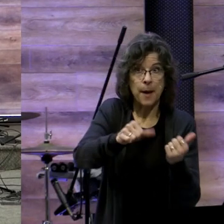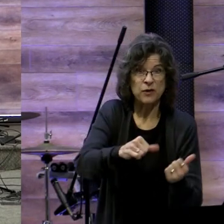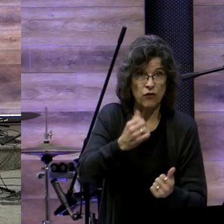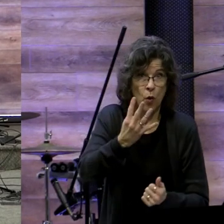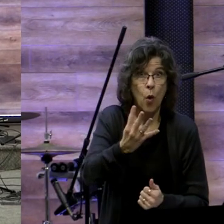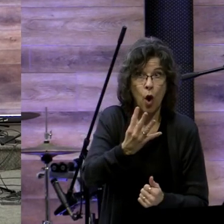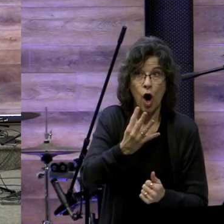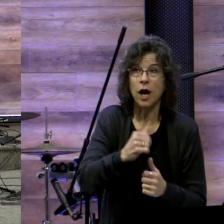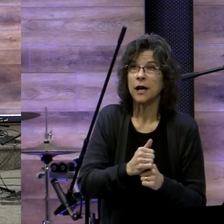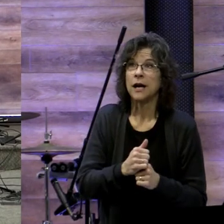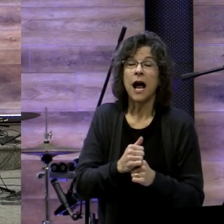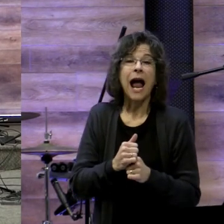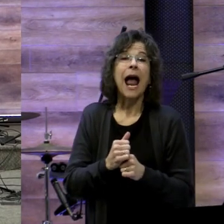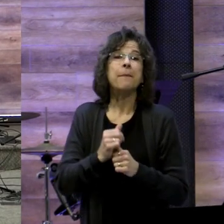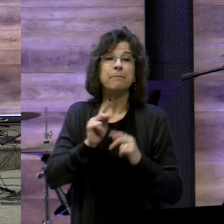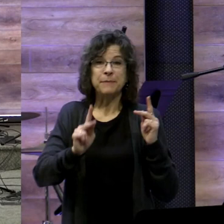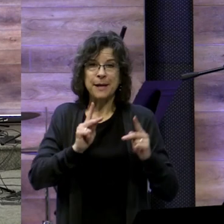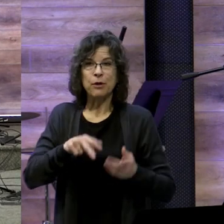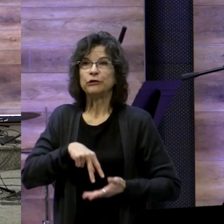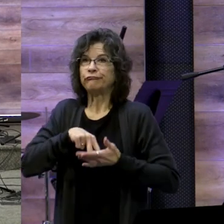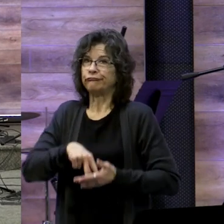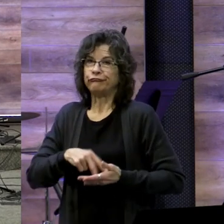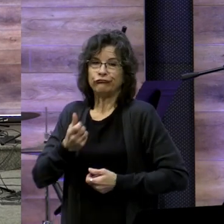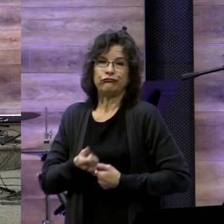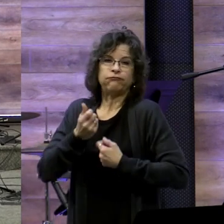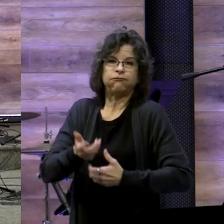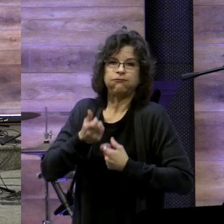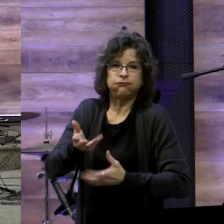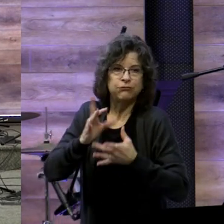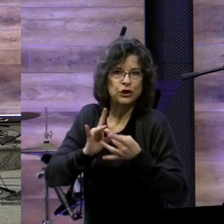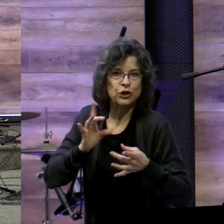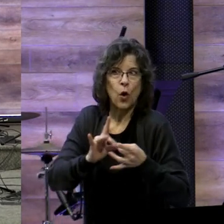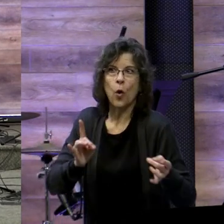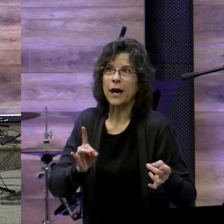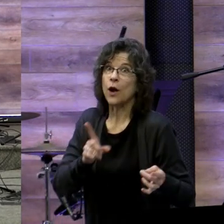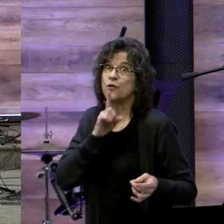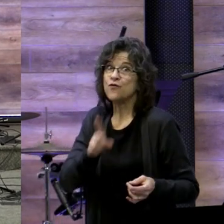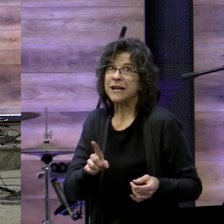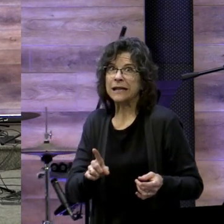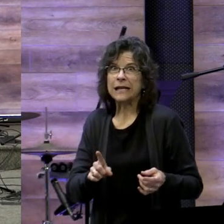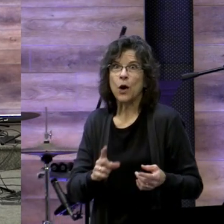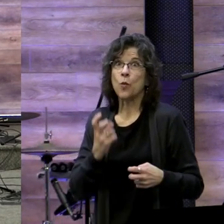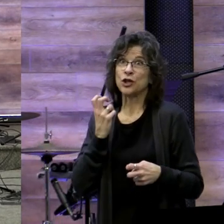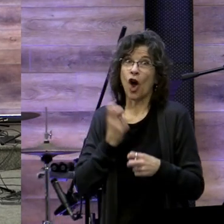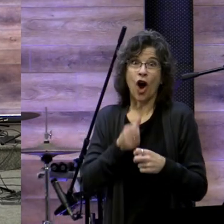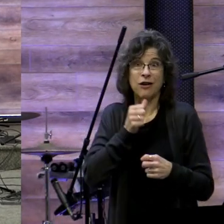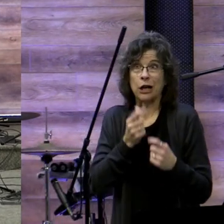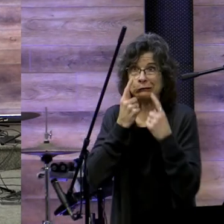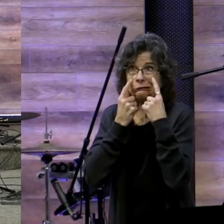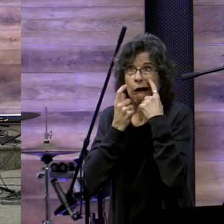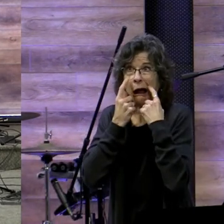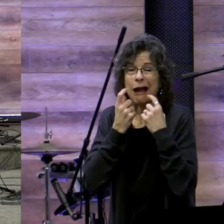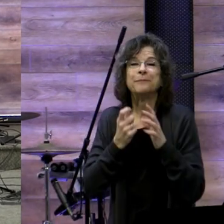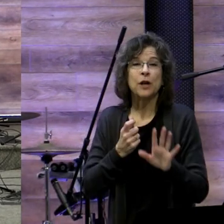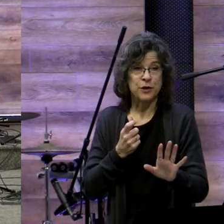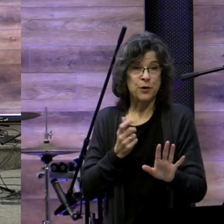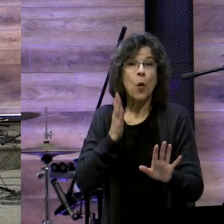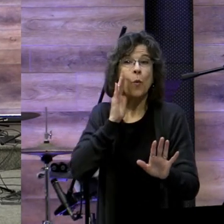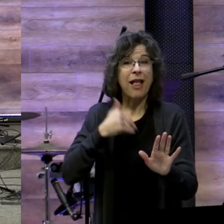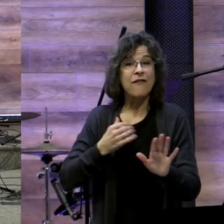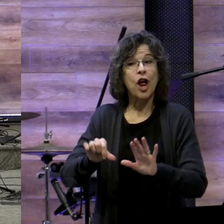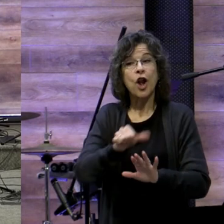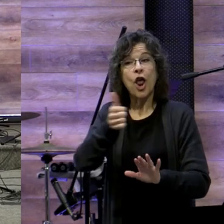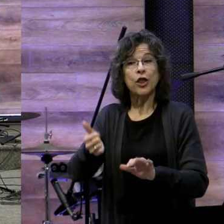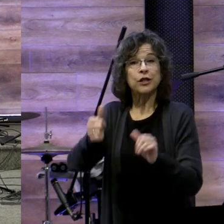like there were not many dry eyes that were out there. I bring that up because we're going to be doing another one on December 8th, and so if you're interested or have been